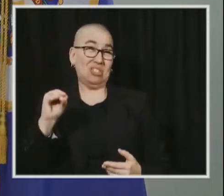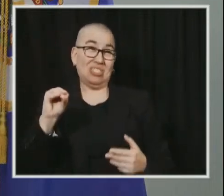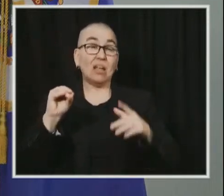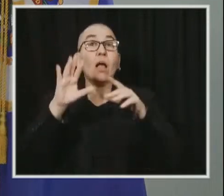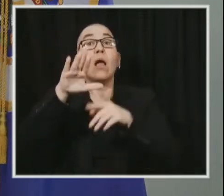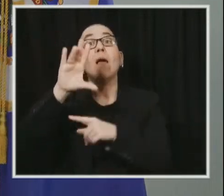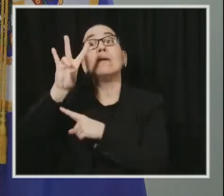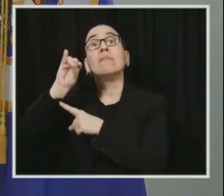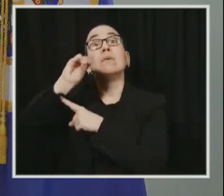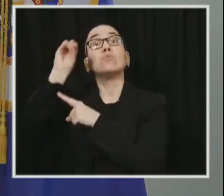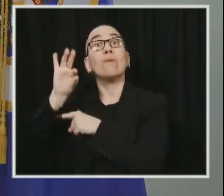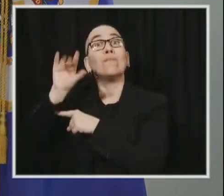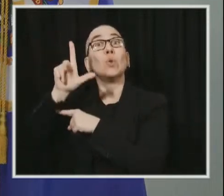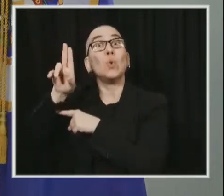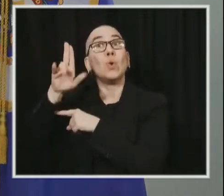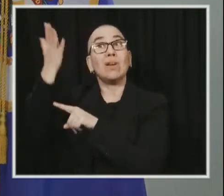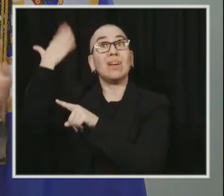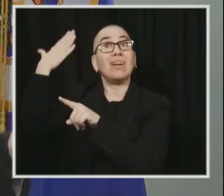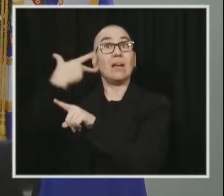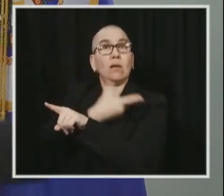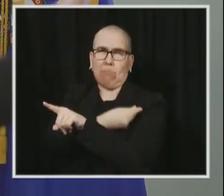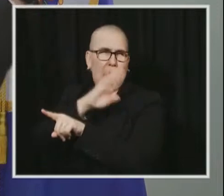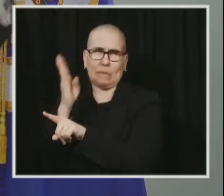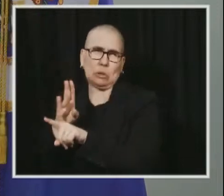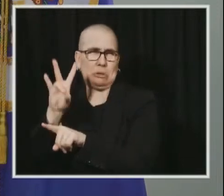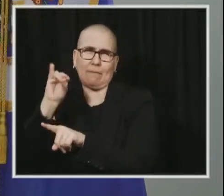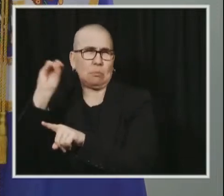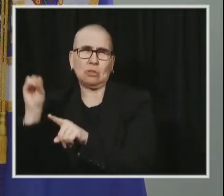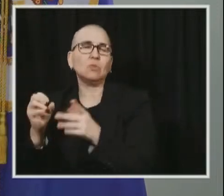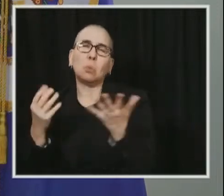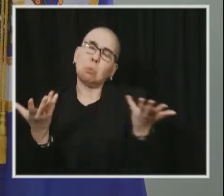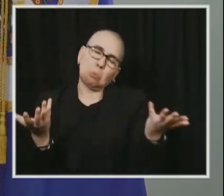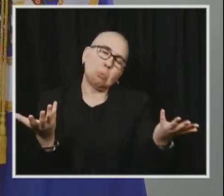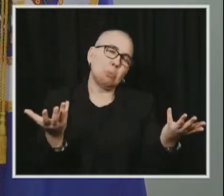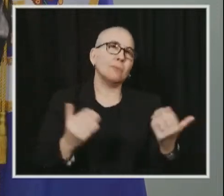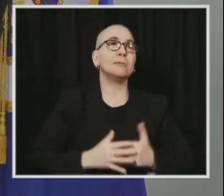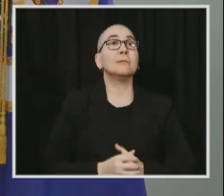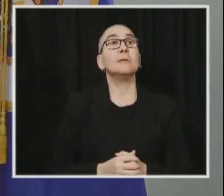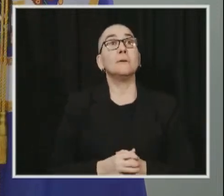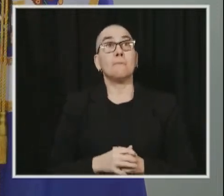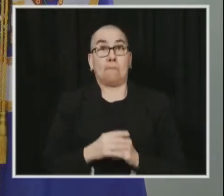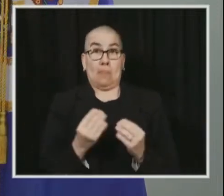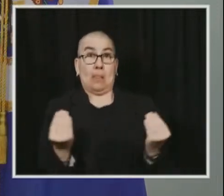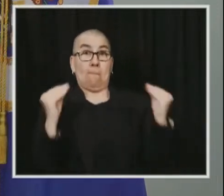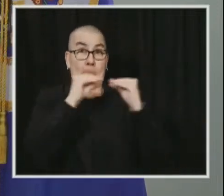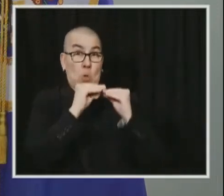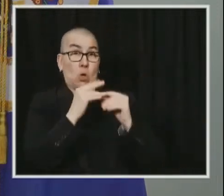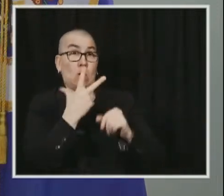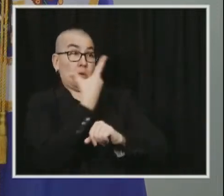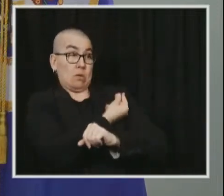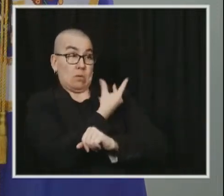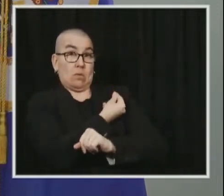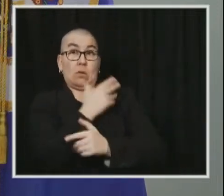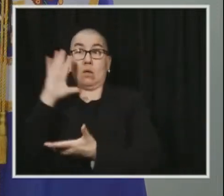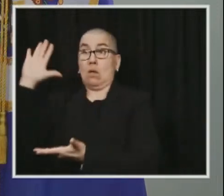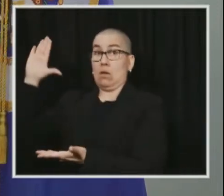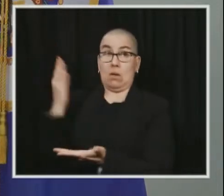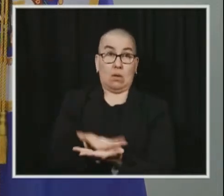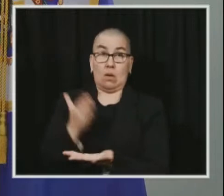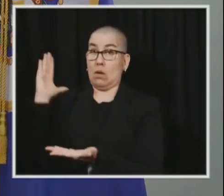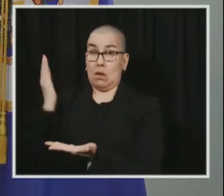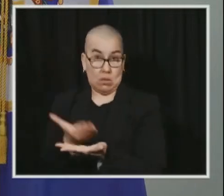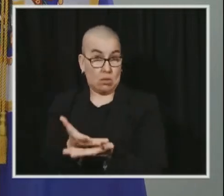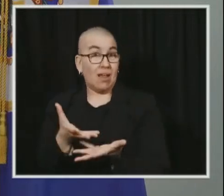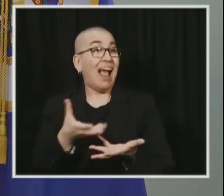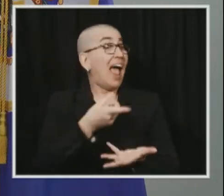get to. So what will start to happen is, as more vaccines come in, and there's fewer in that group, it's going to